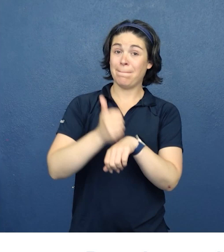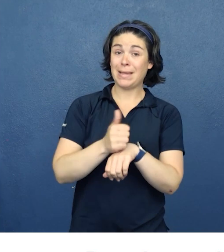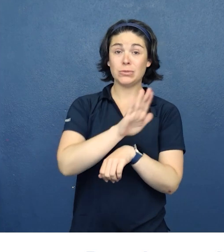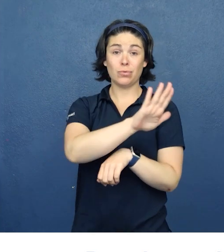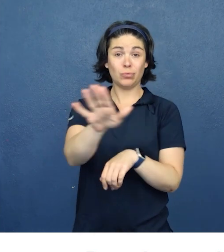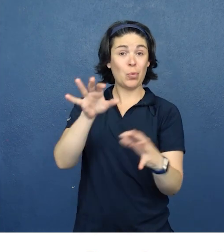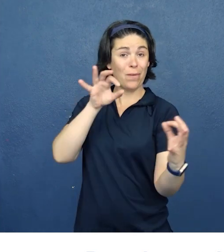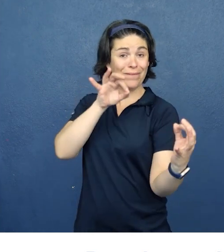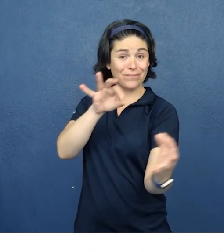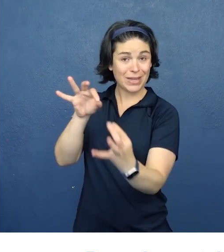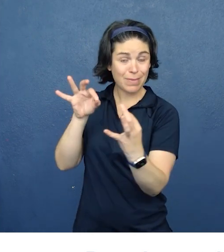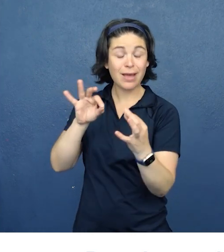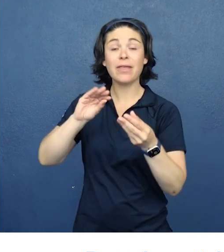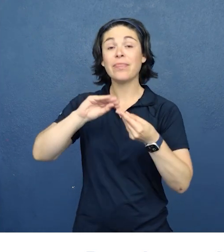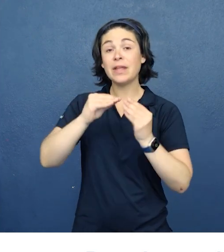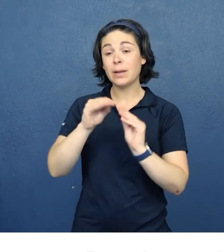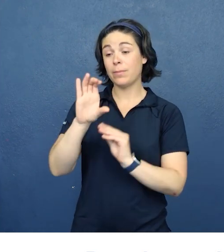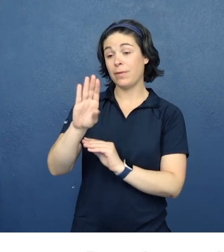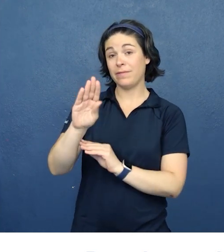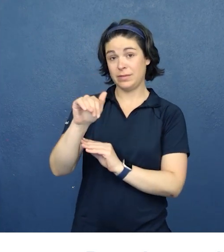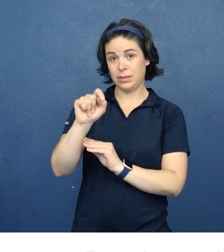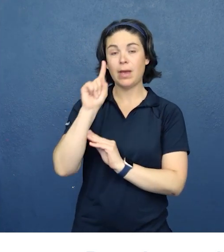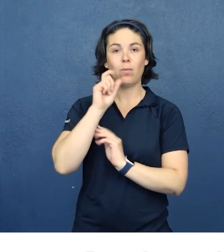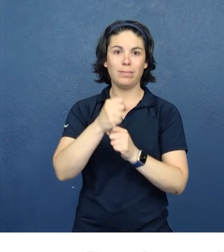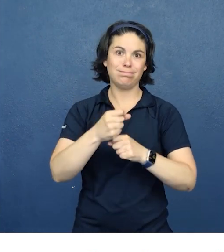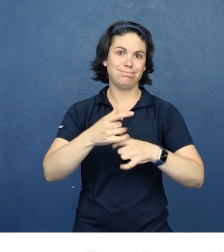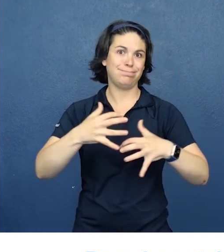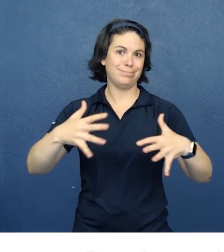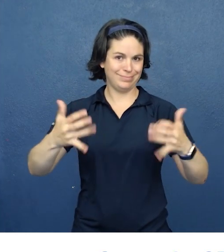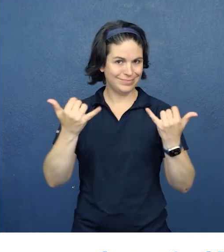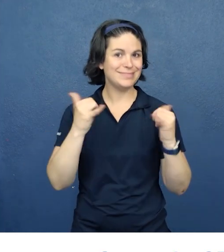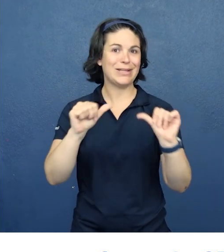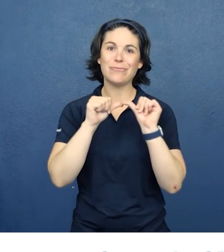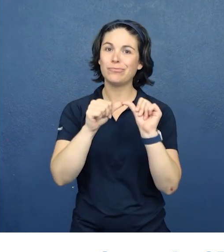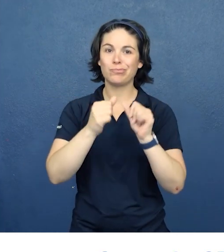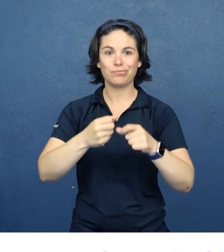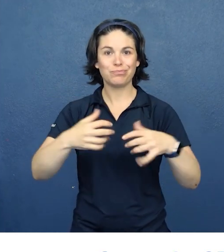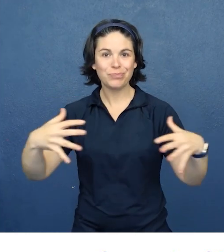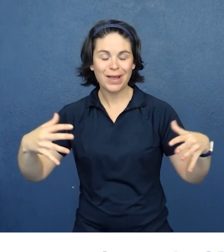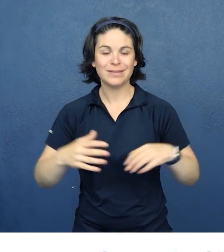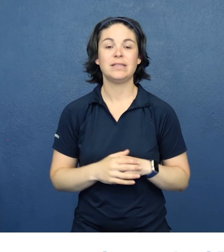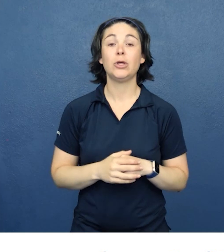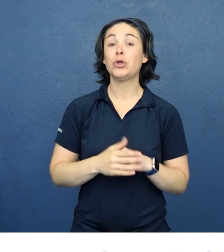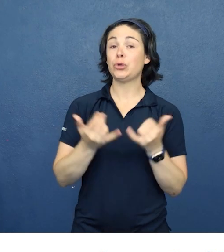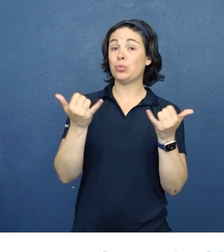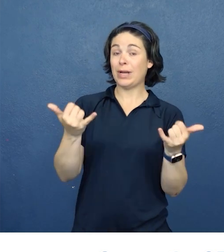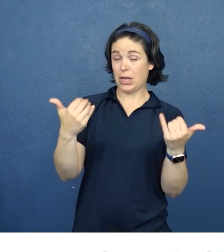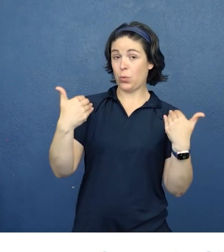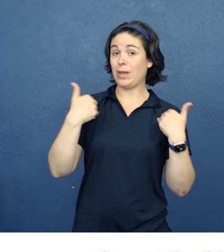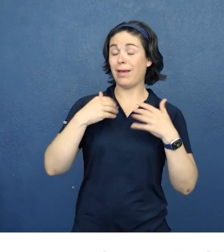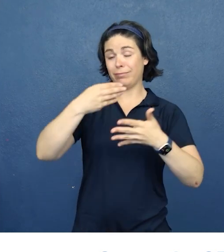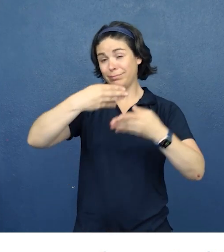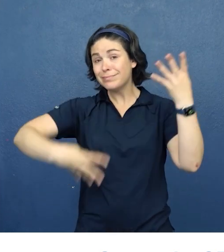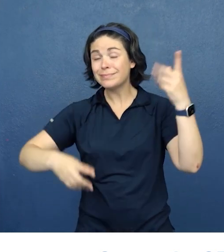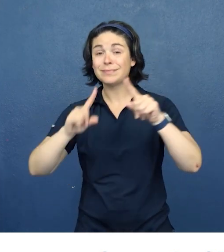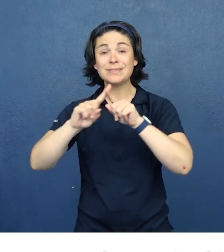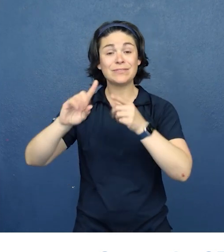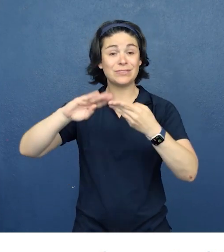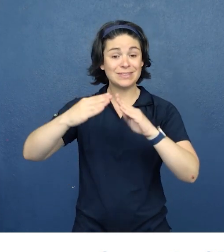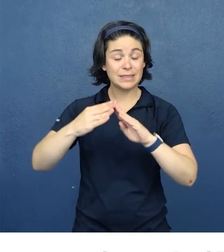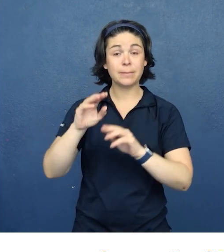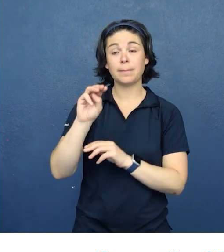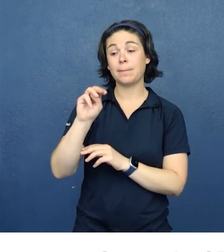Based on stakeholder feedback, the number of CBAT continue to expand. Current CBAT are located in the cities